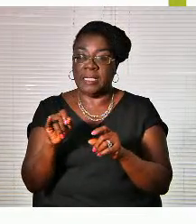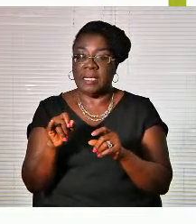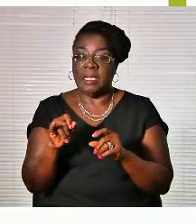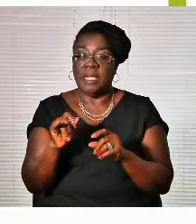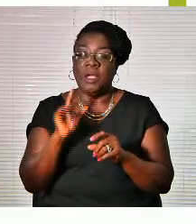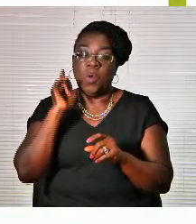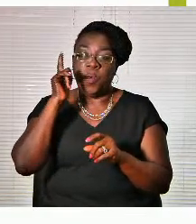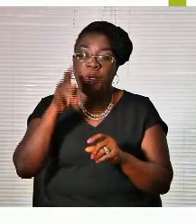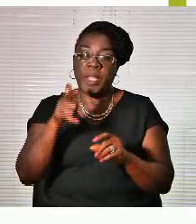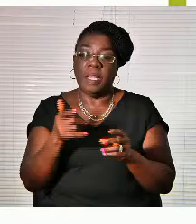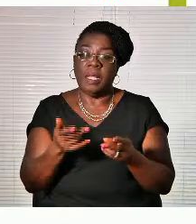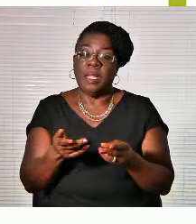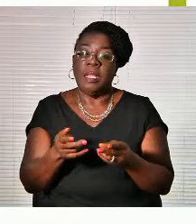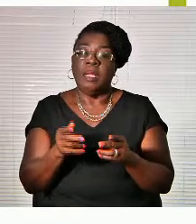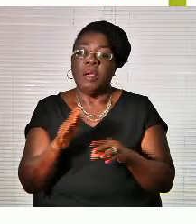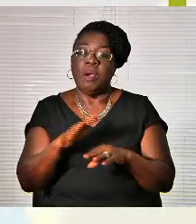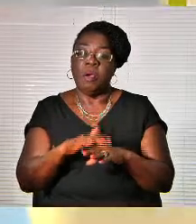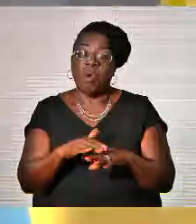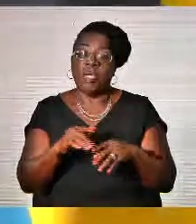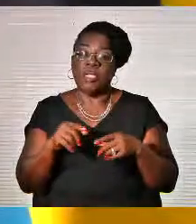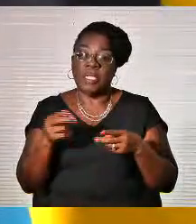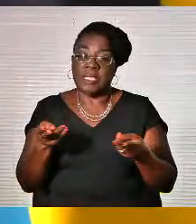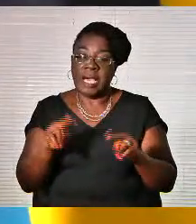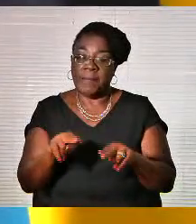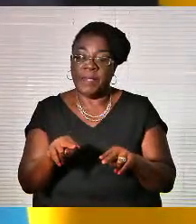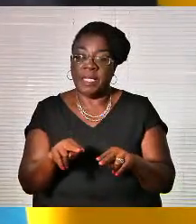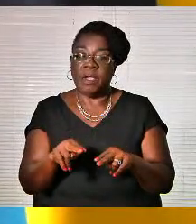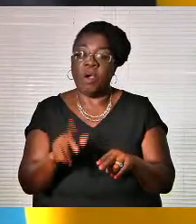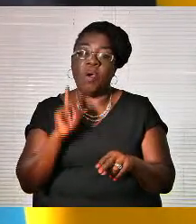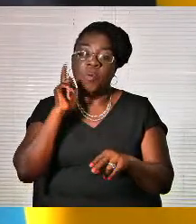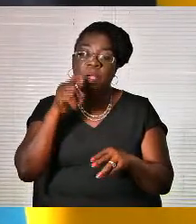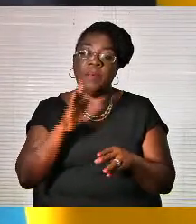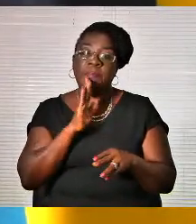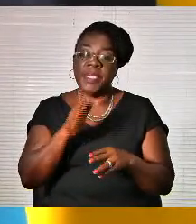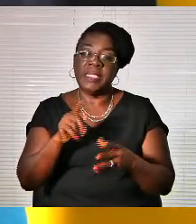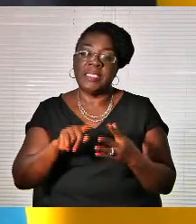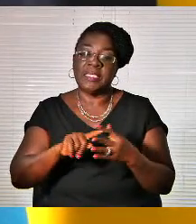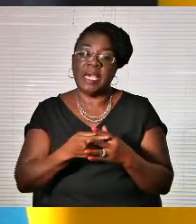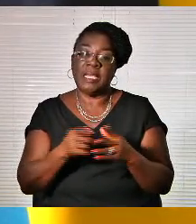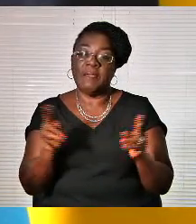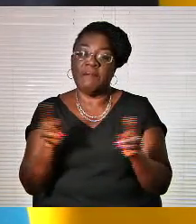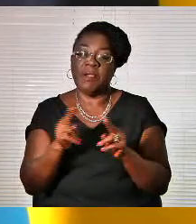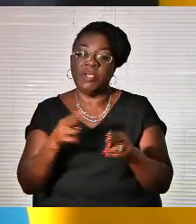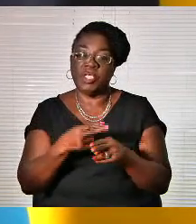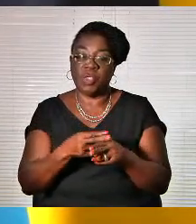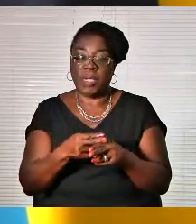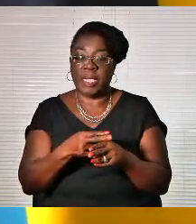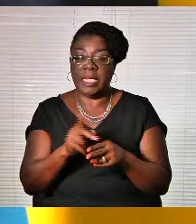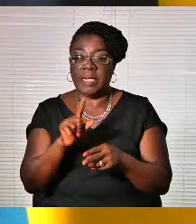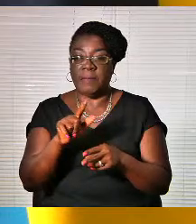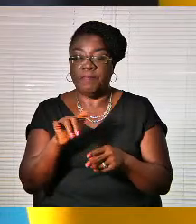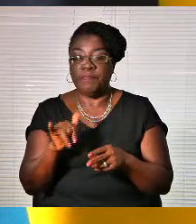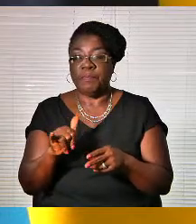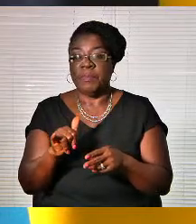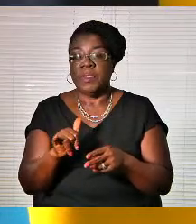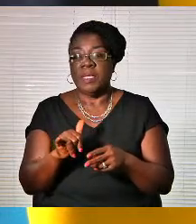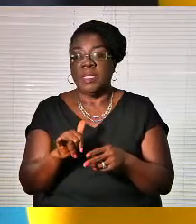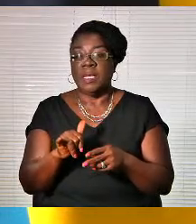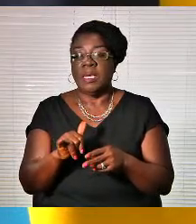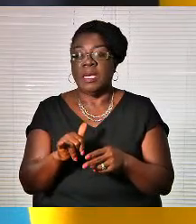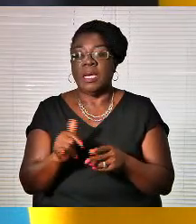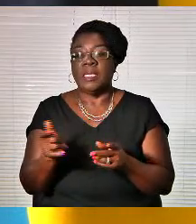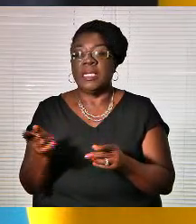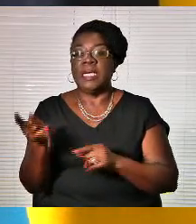likely be either on stream already or it will be on stream very shortly. And their daily capacity